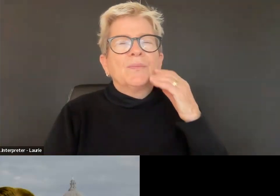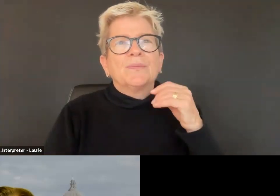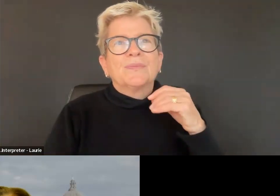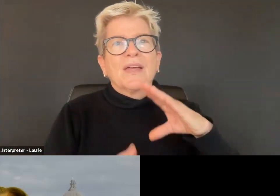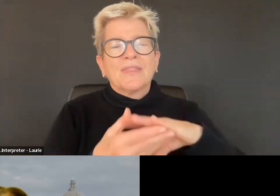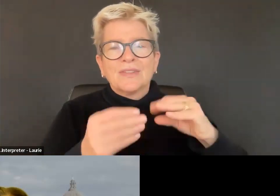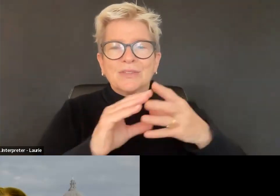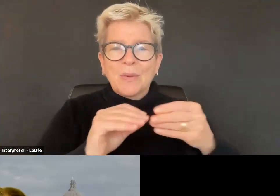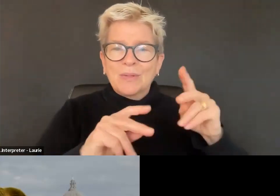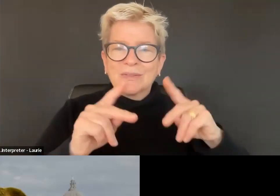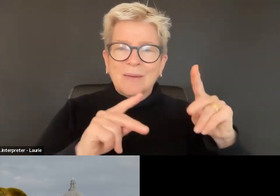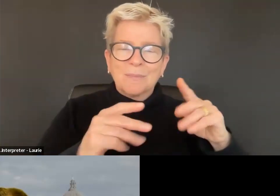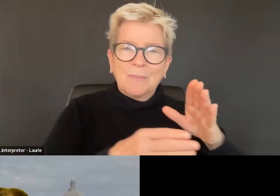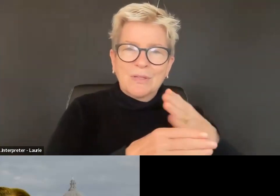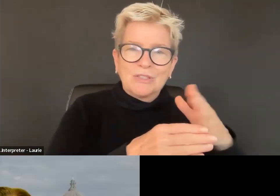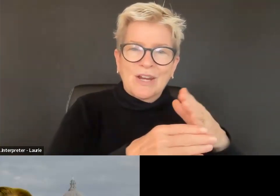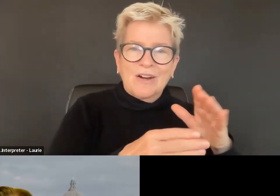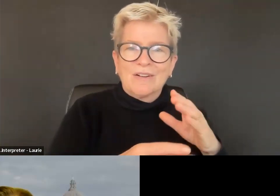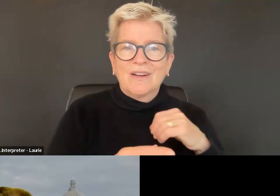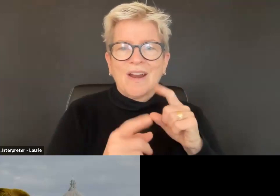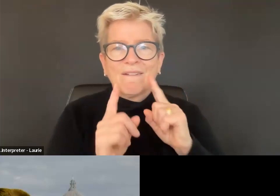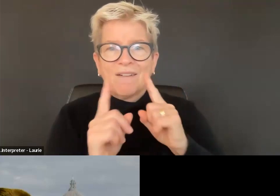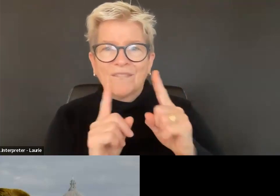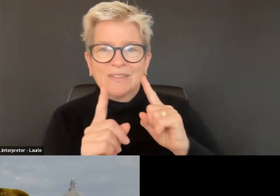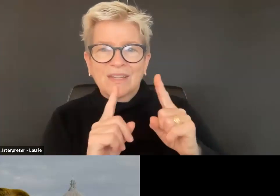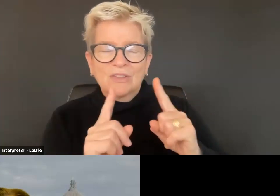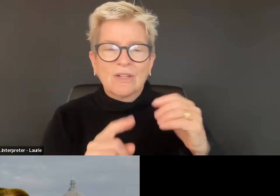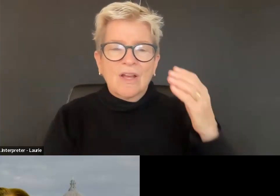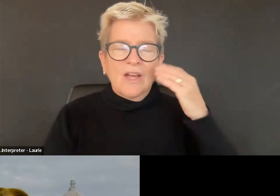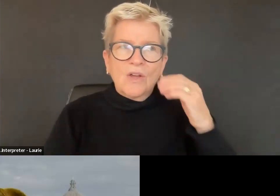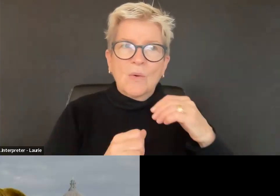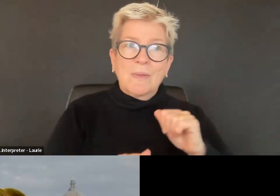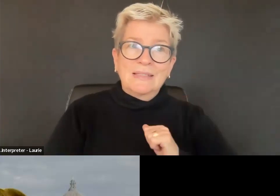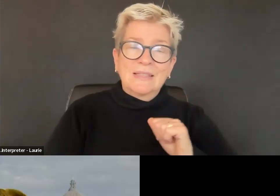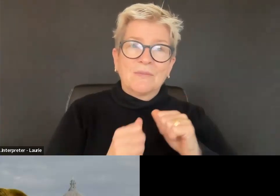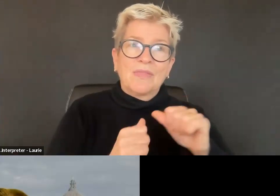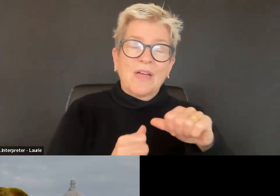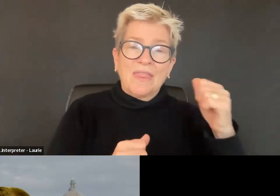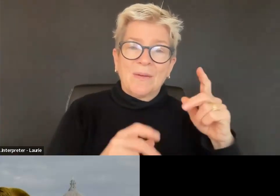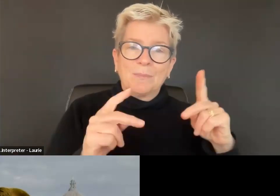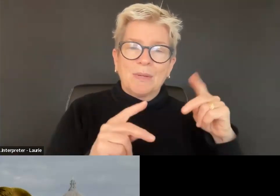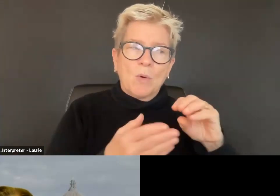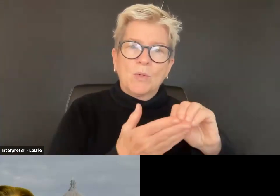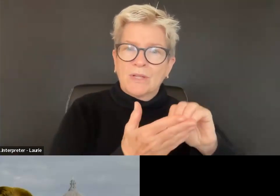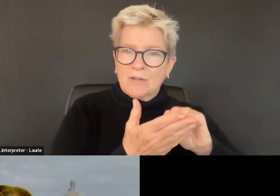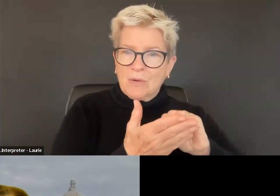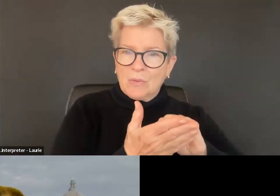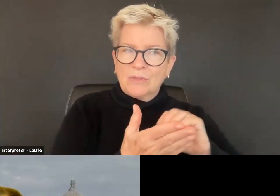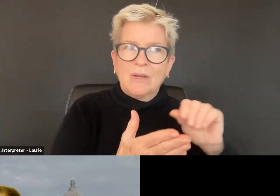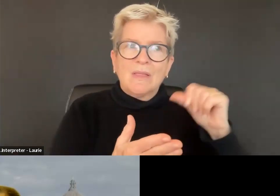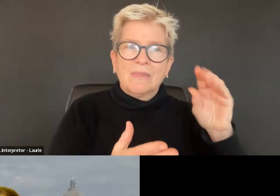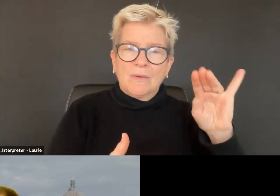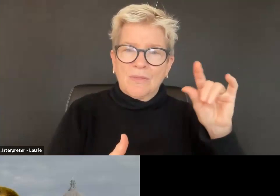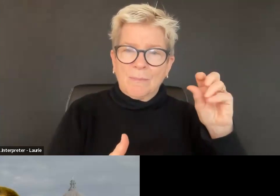stories that people share and the conversations we have, I know I, along with others, take a lot of notes. So there are other bills that